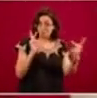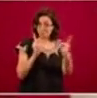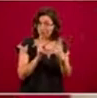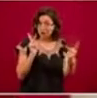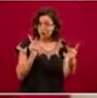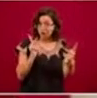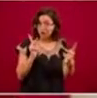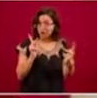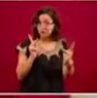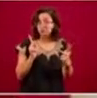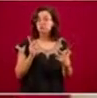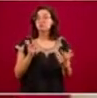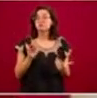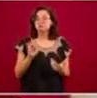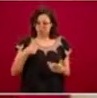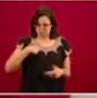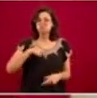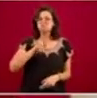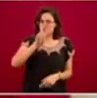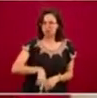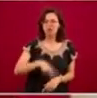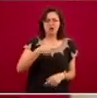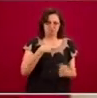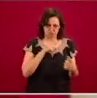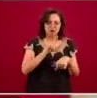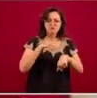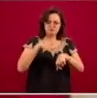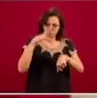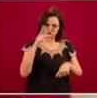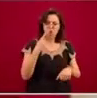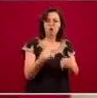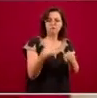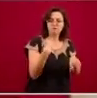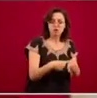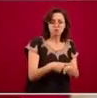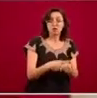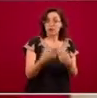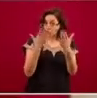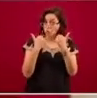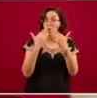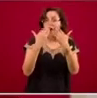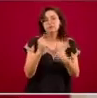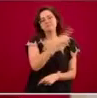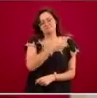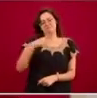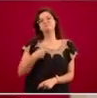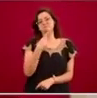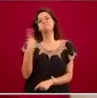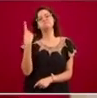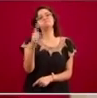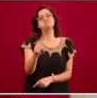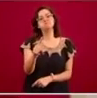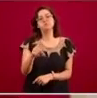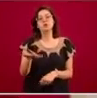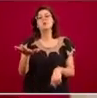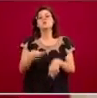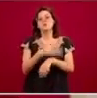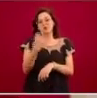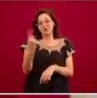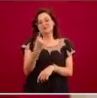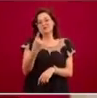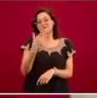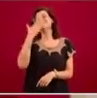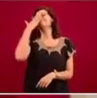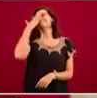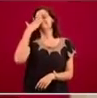of for the control of infectious disease. If it is the case that you need these materials and you don't have